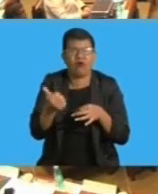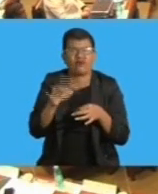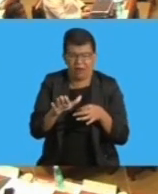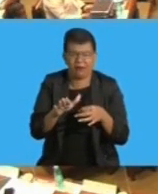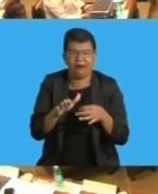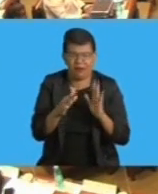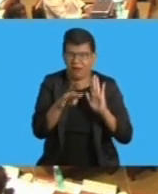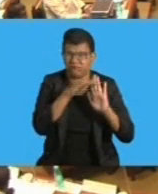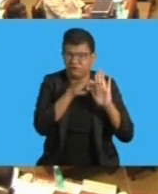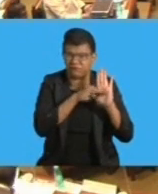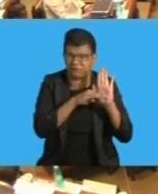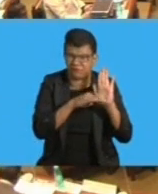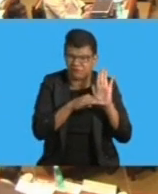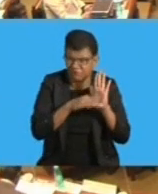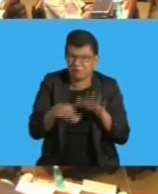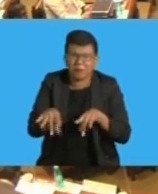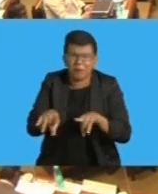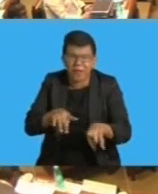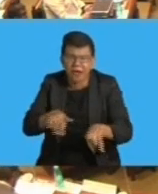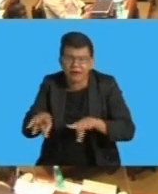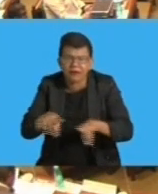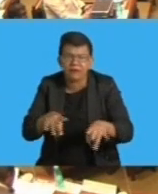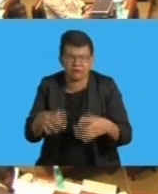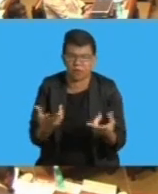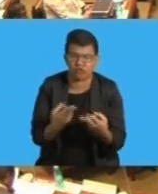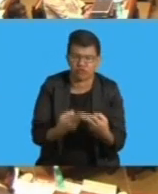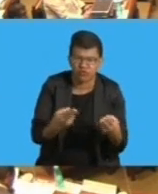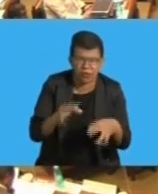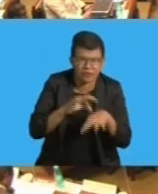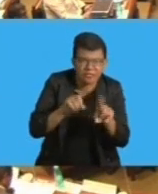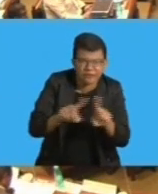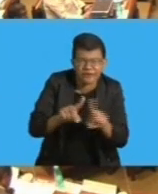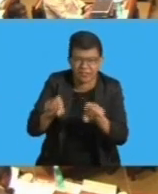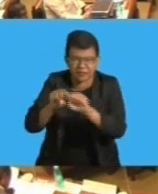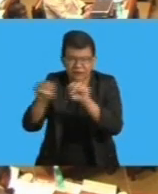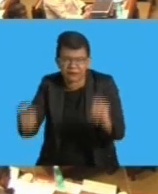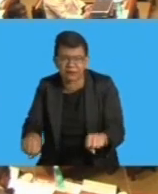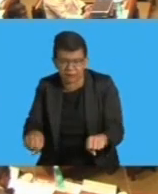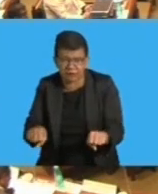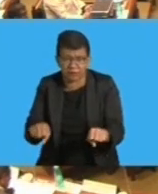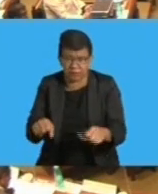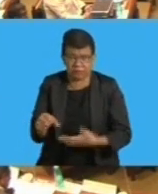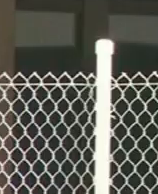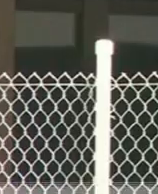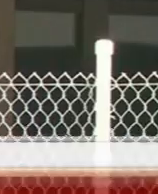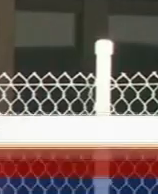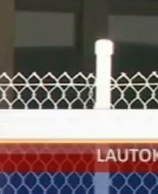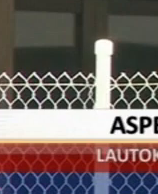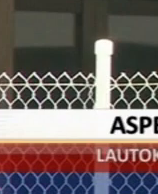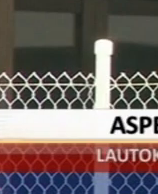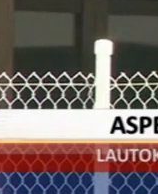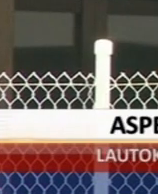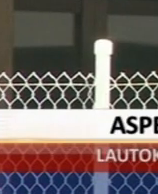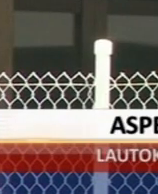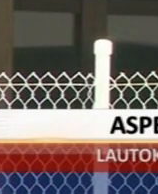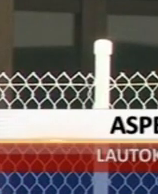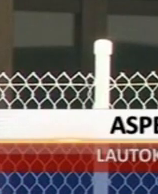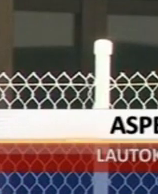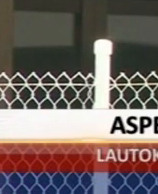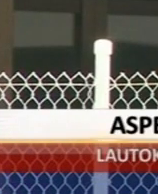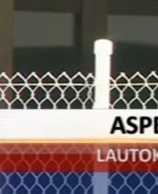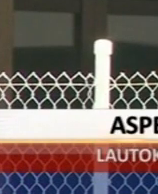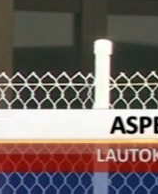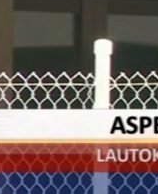resource planning system that will allow for the streamlining of the process information across both hospitals. A new assets register has also